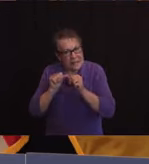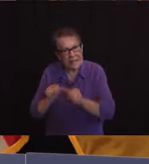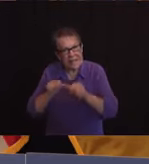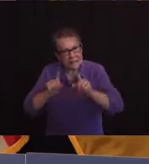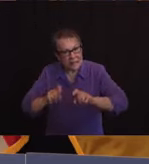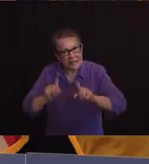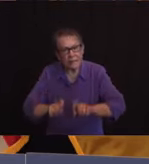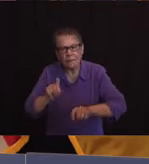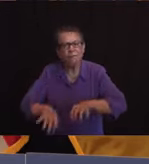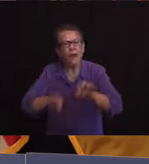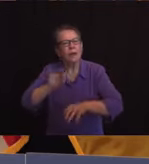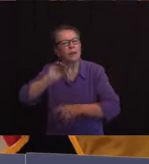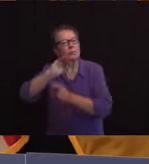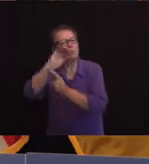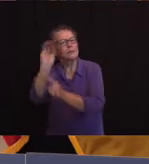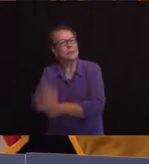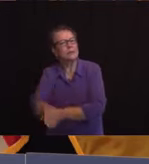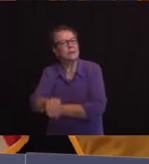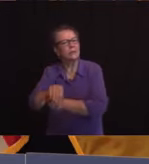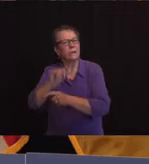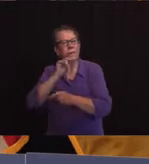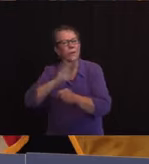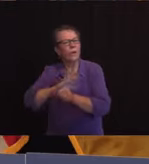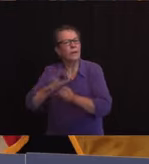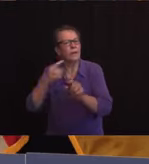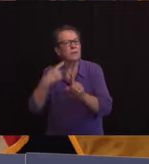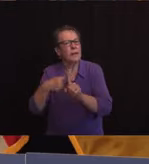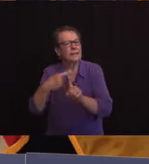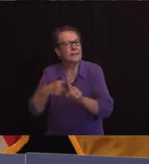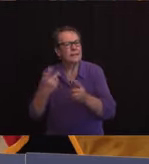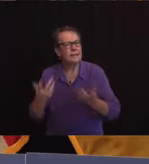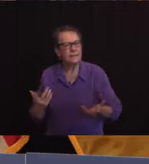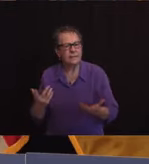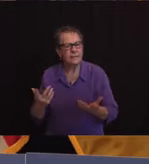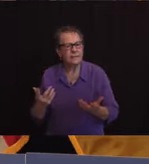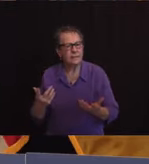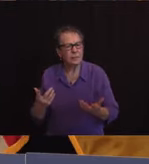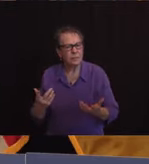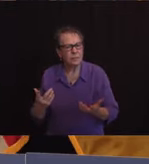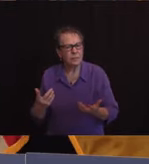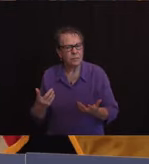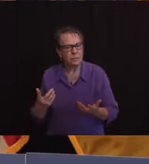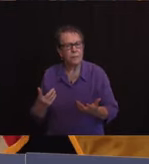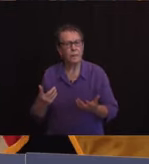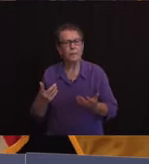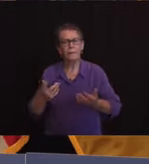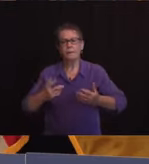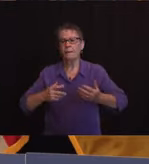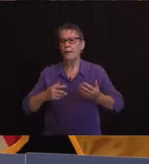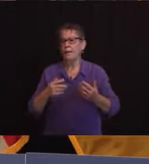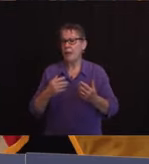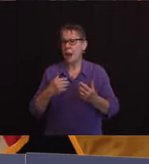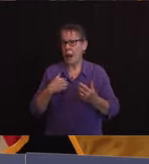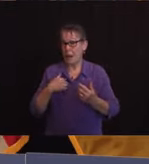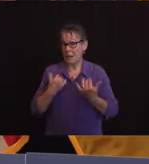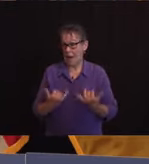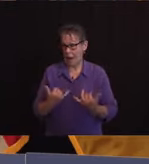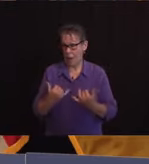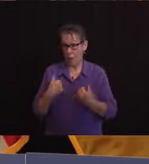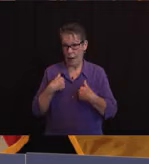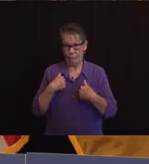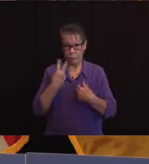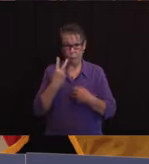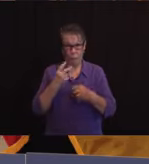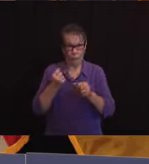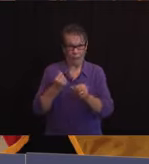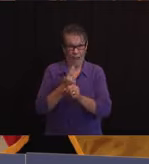we are seeing in the state are the UK variant and the so-called New York City variant, and those are both common in New Jersey. If you ask